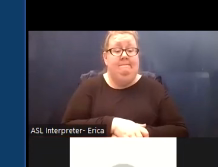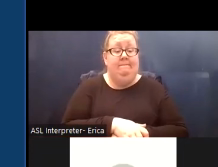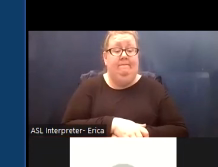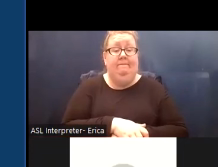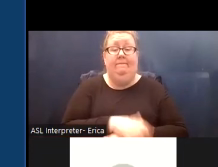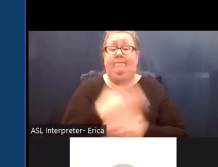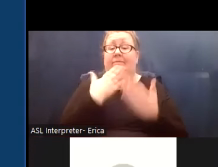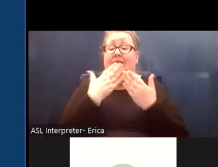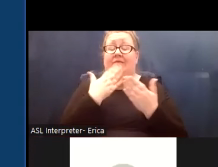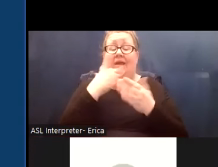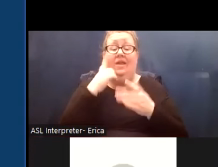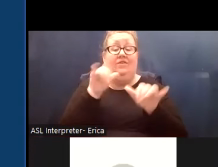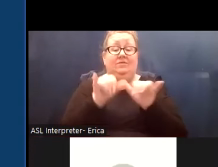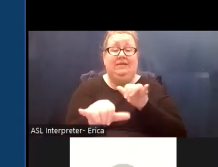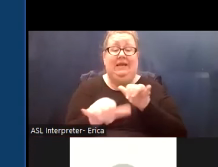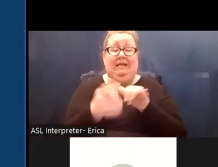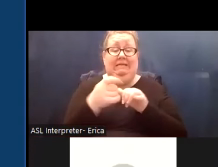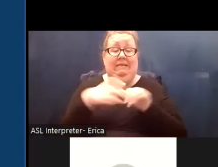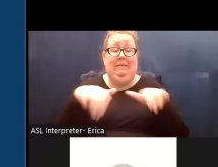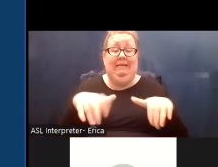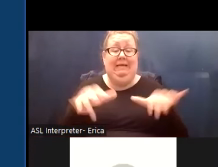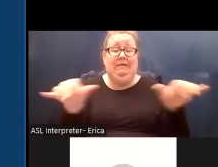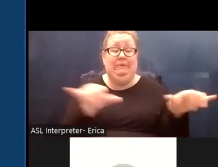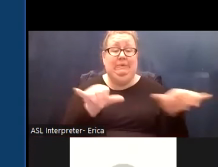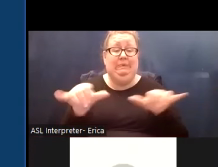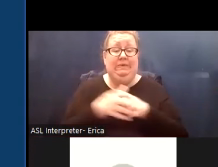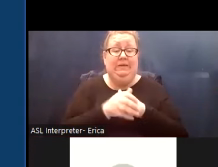Thank you for sticking around a little bit late too.